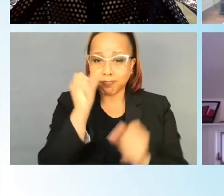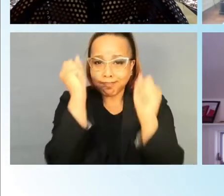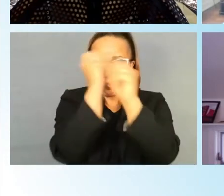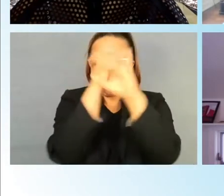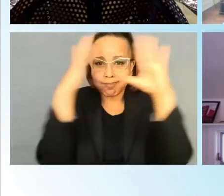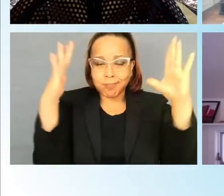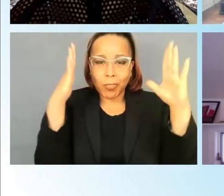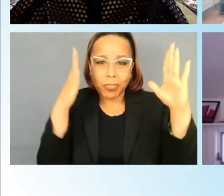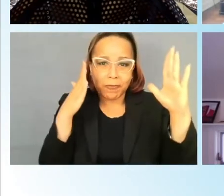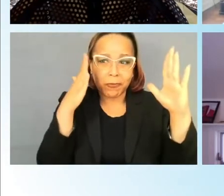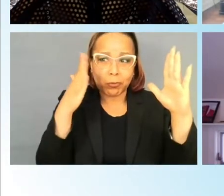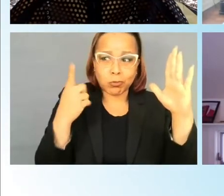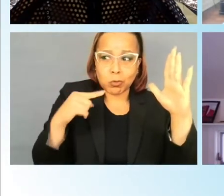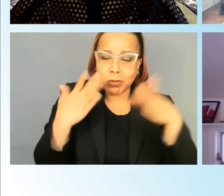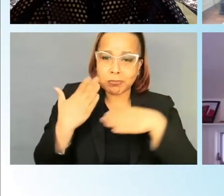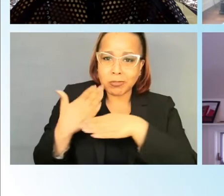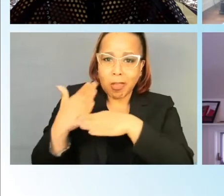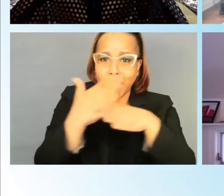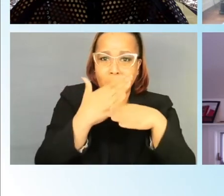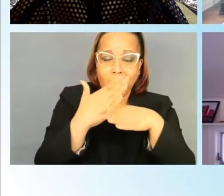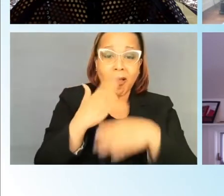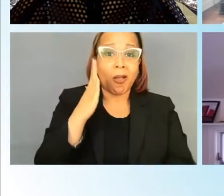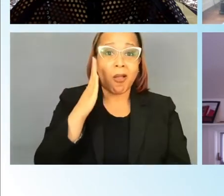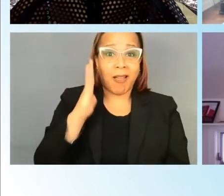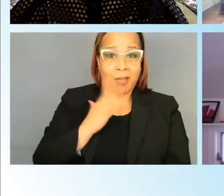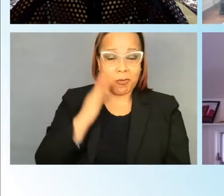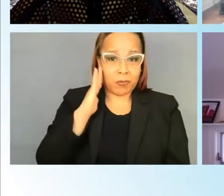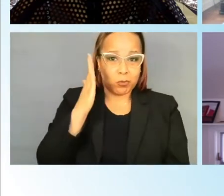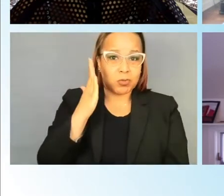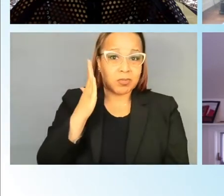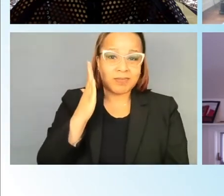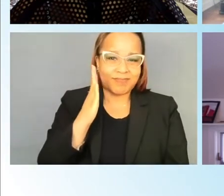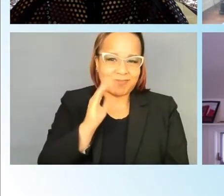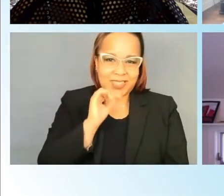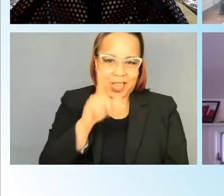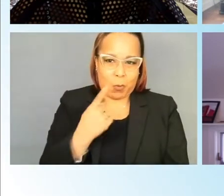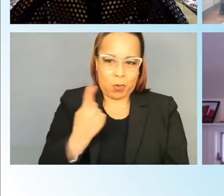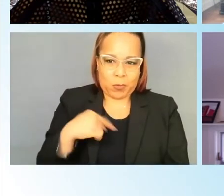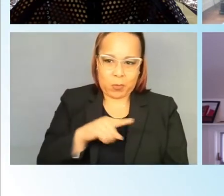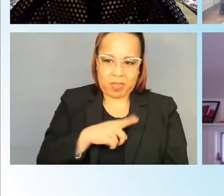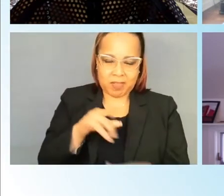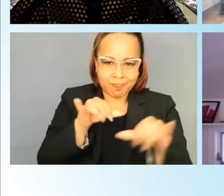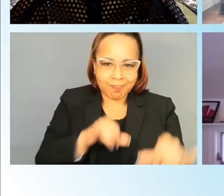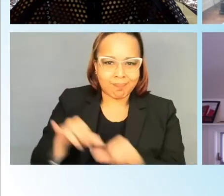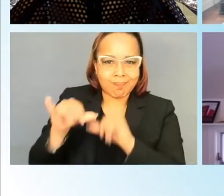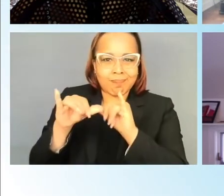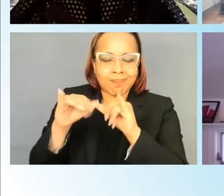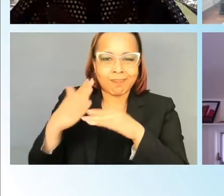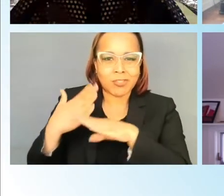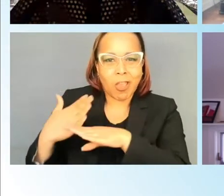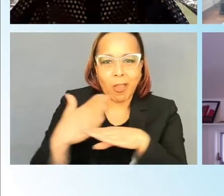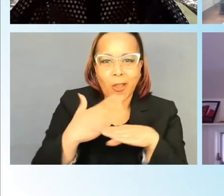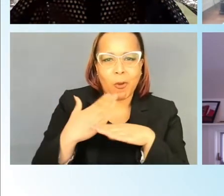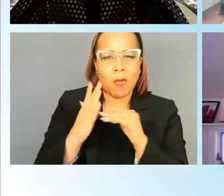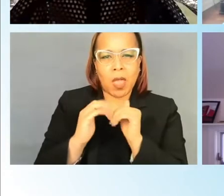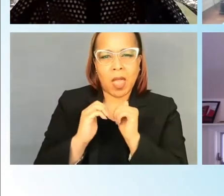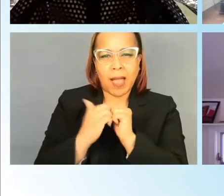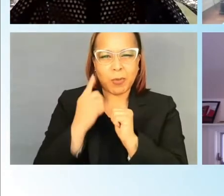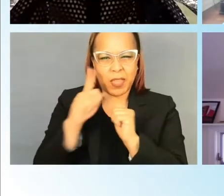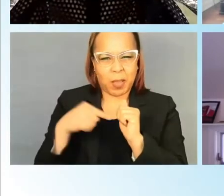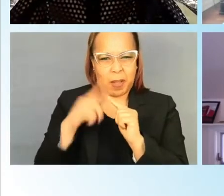can share, we're going to get a future that is not one in which we can share. So how do we think about that